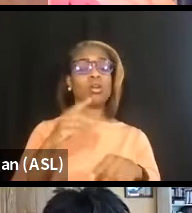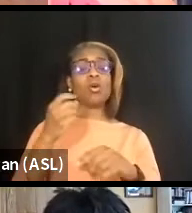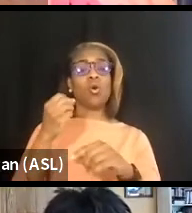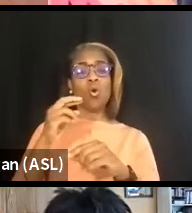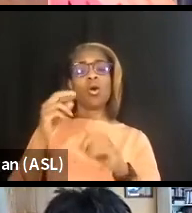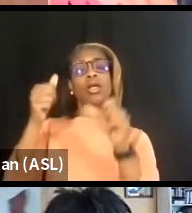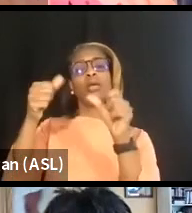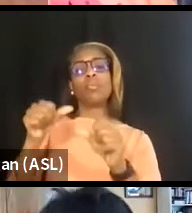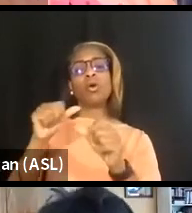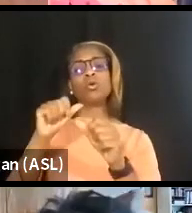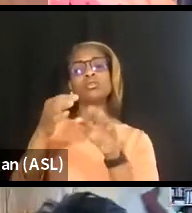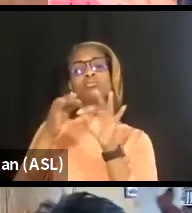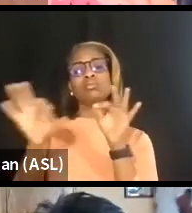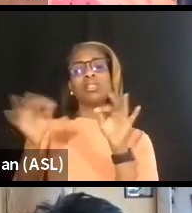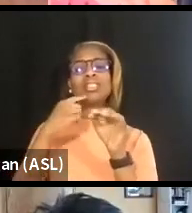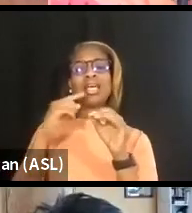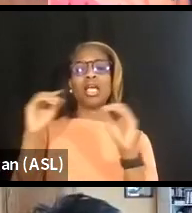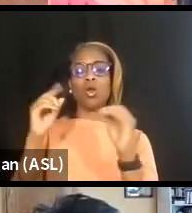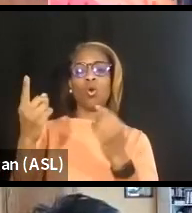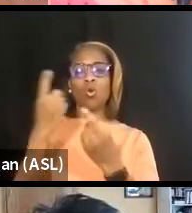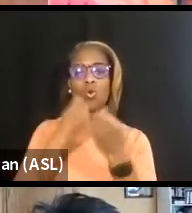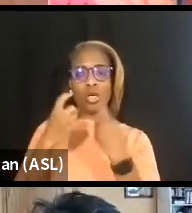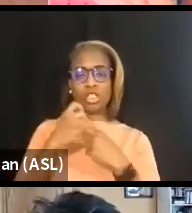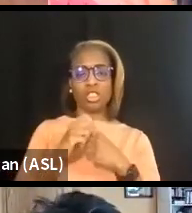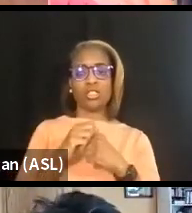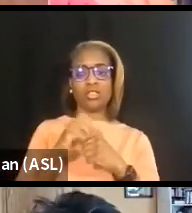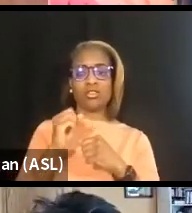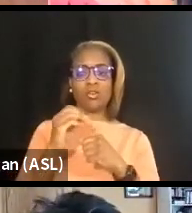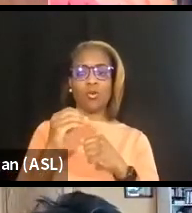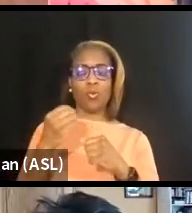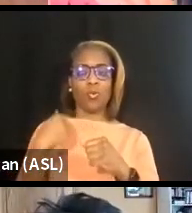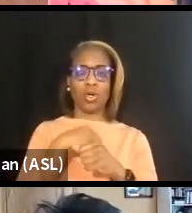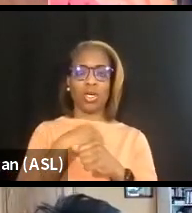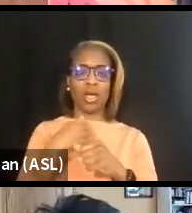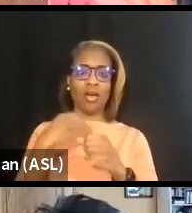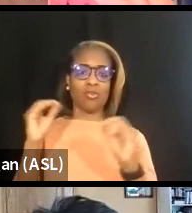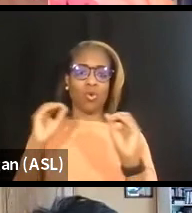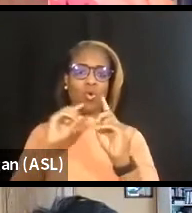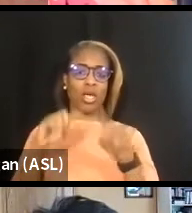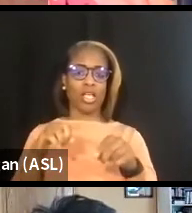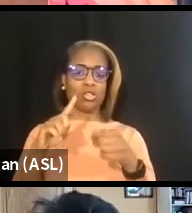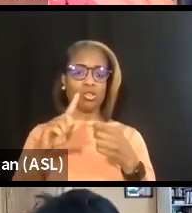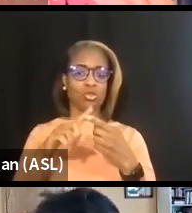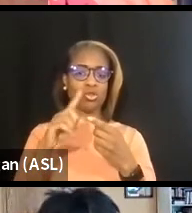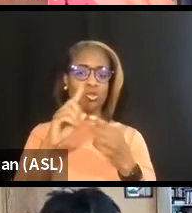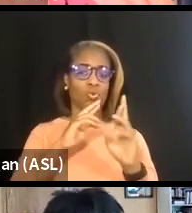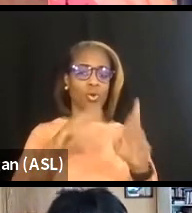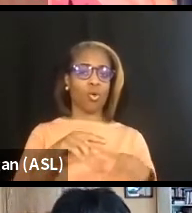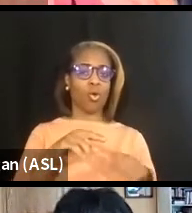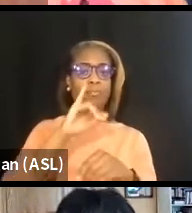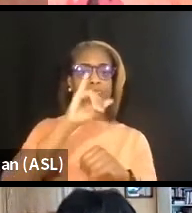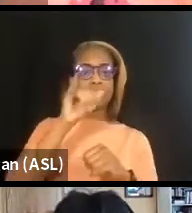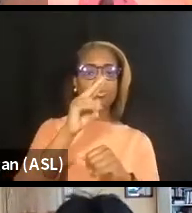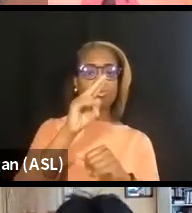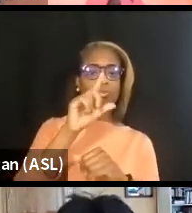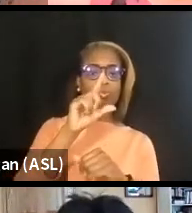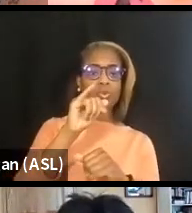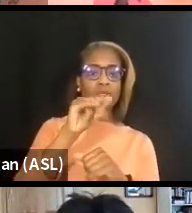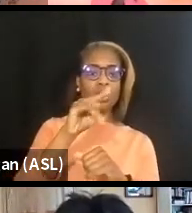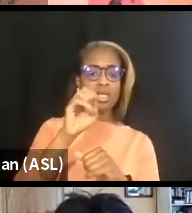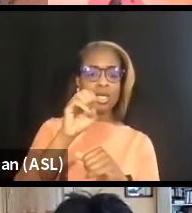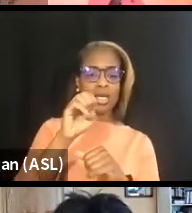questions and thus there are no answers to report. Julianne will be our primary staff